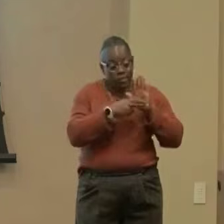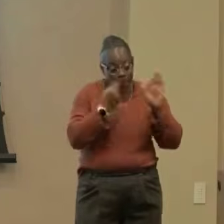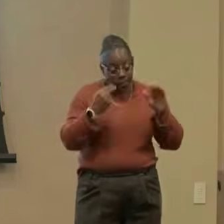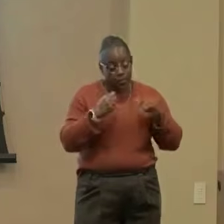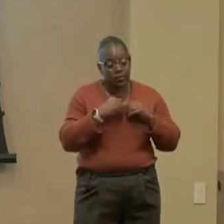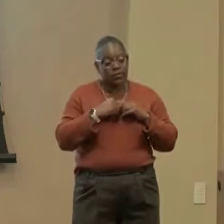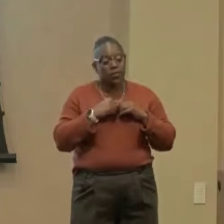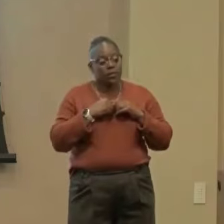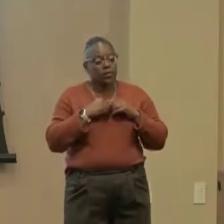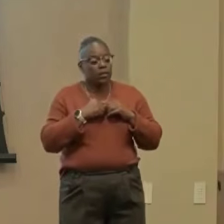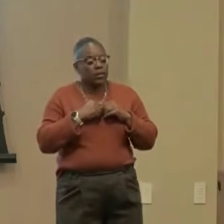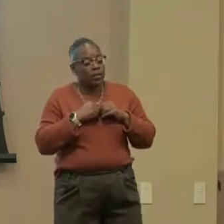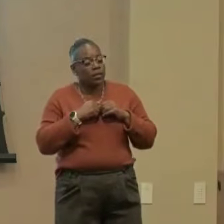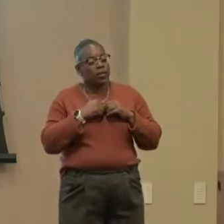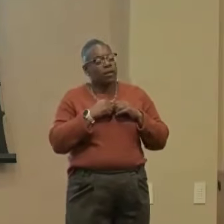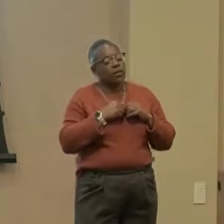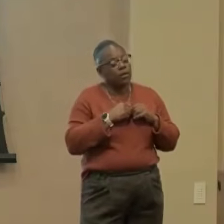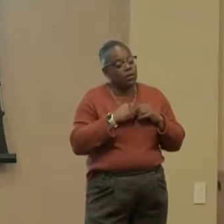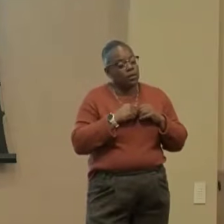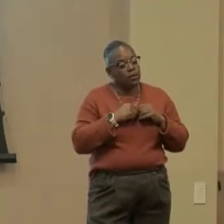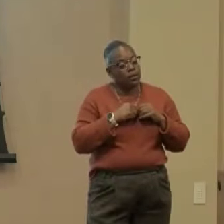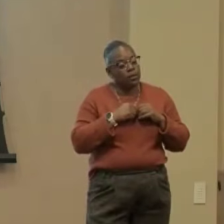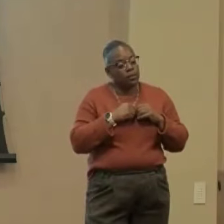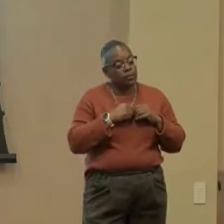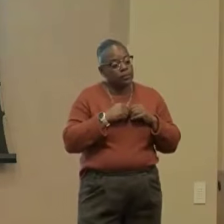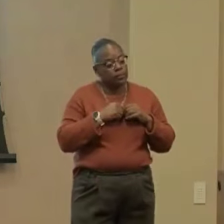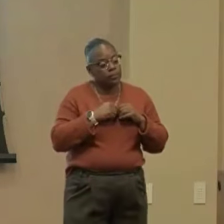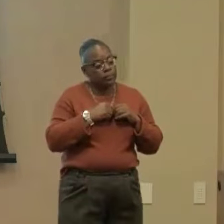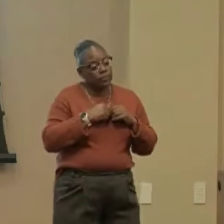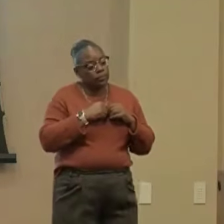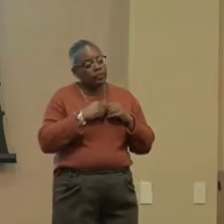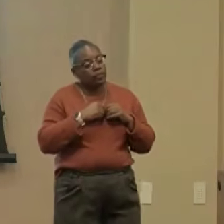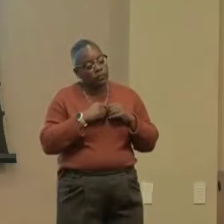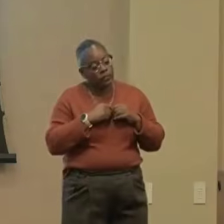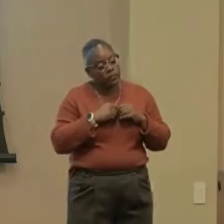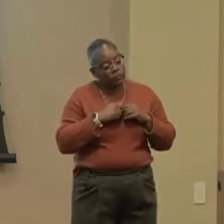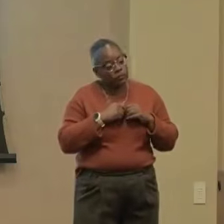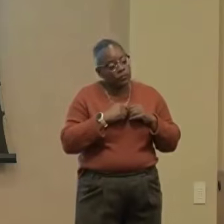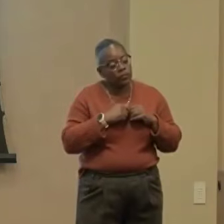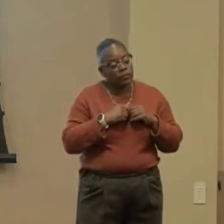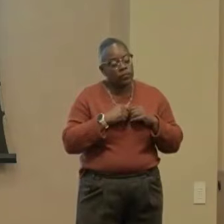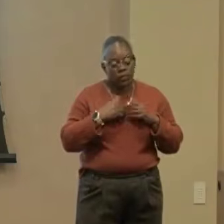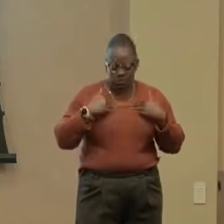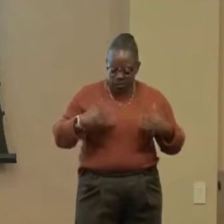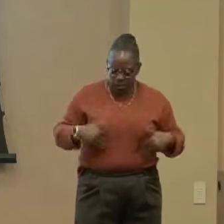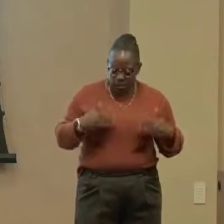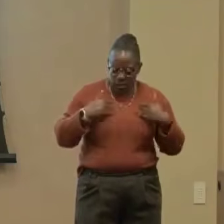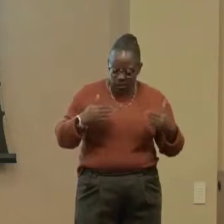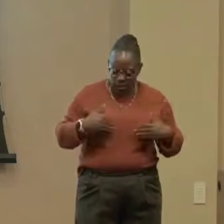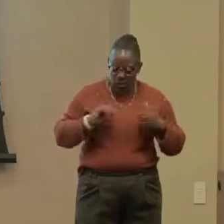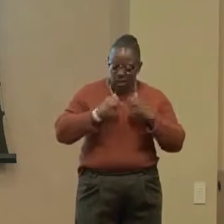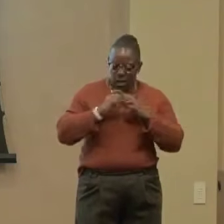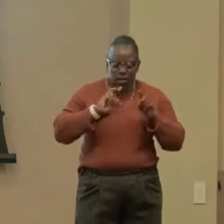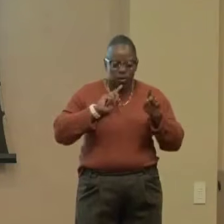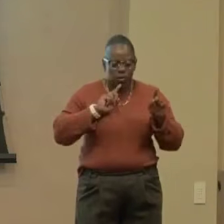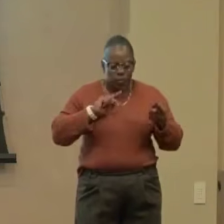that, resonates with her, but also the time it takes to not only learn how your body is going to respond, because